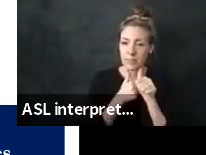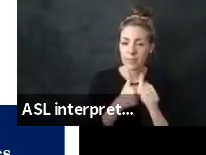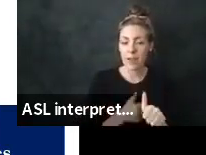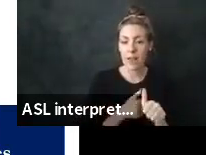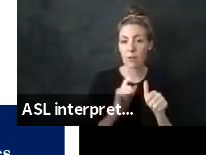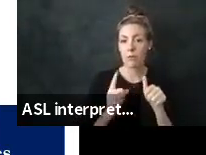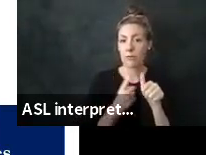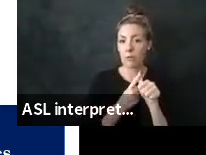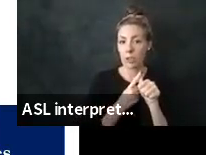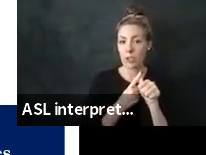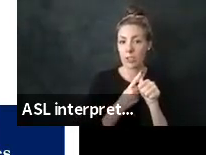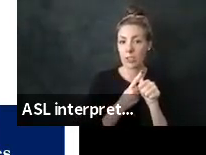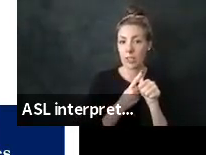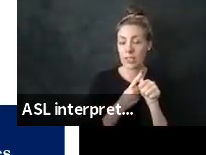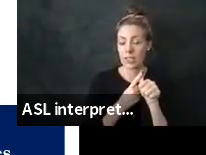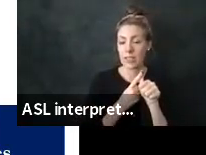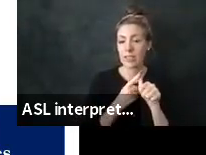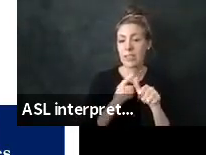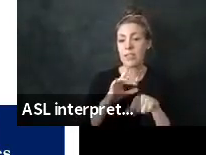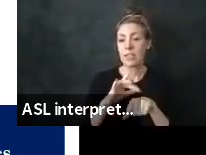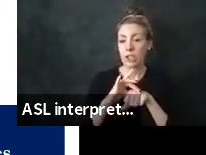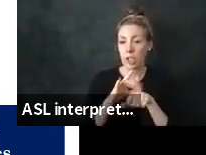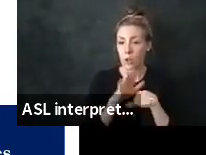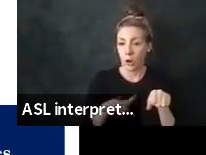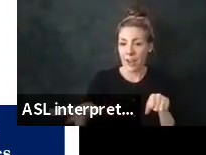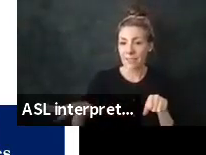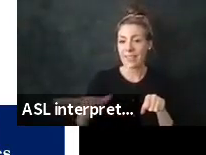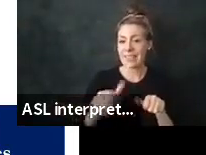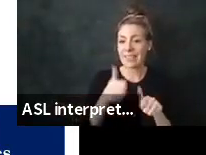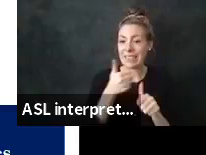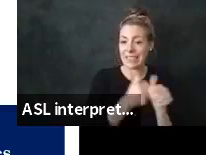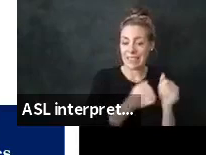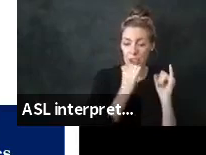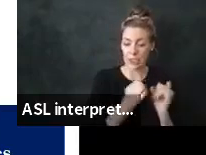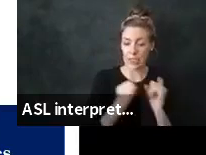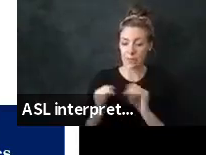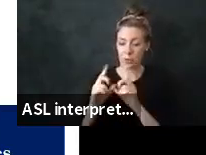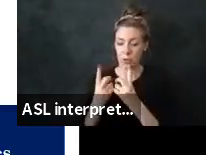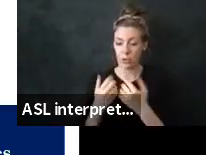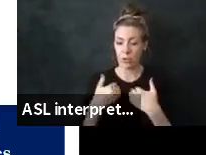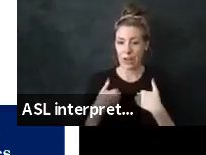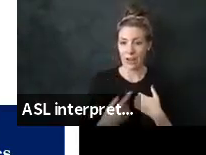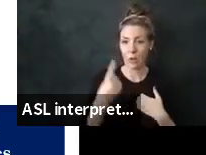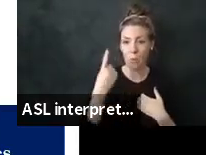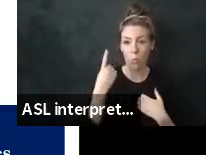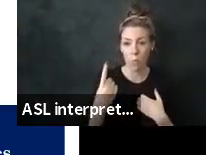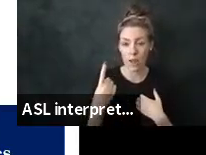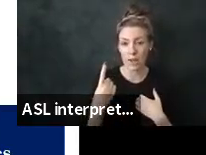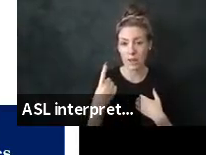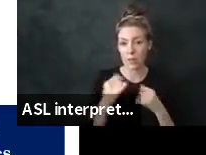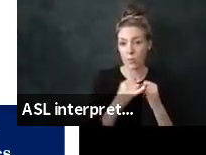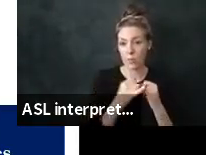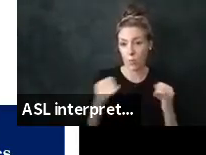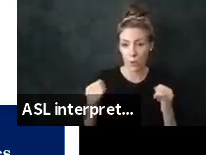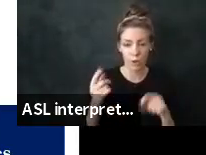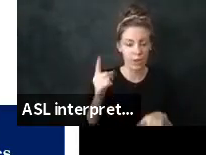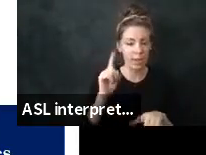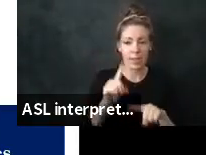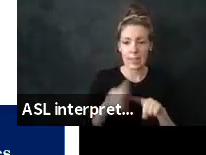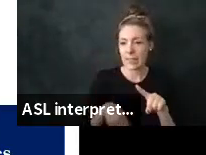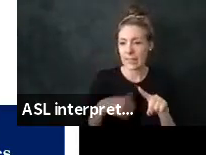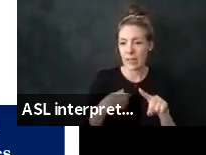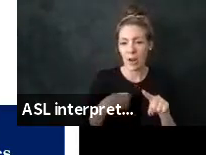is geographically contiguous. So each individual district must have one single solid border. It can't be made up of